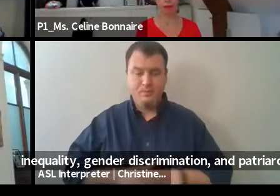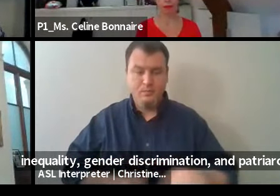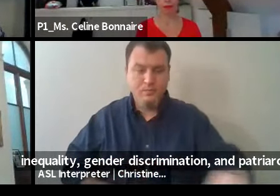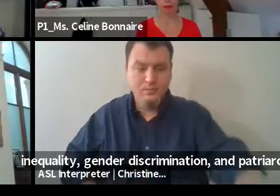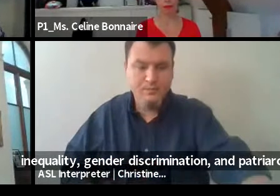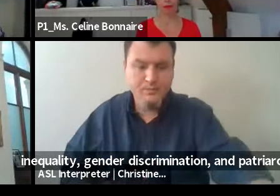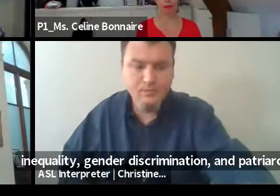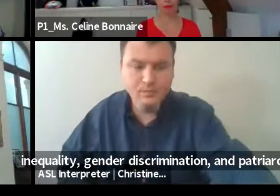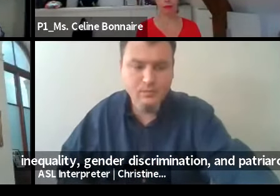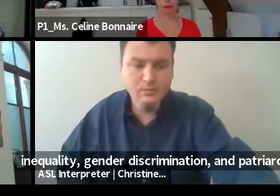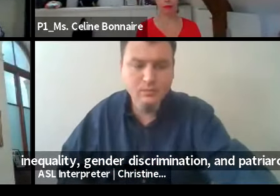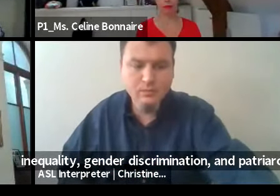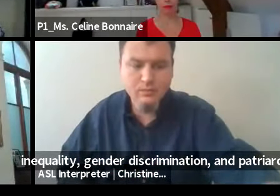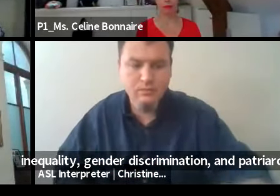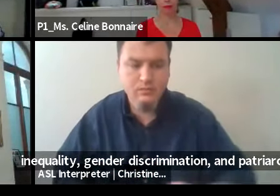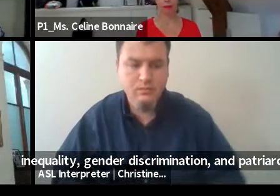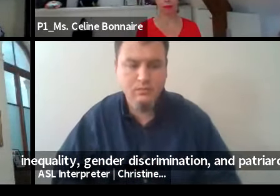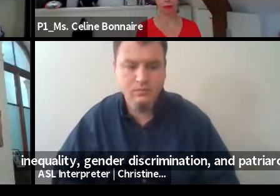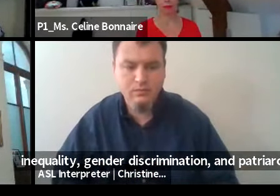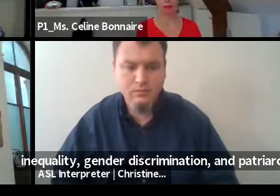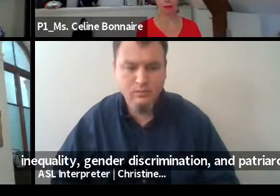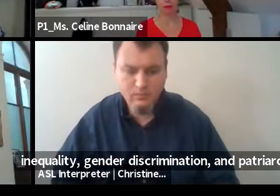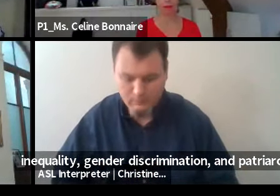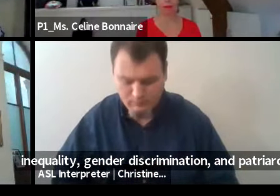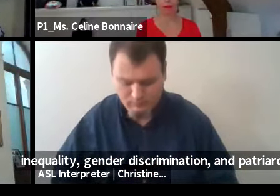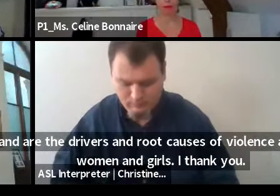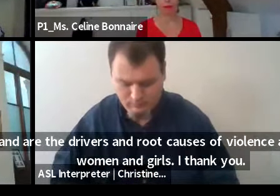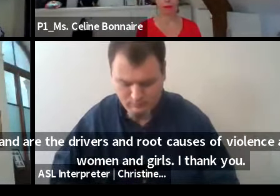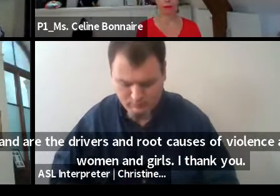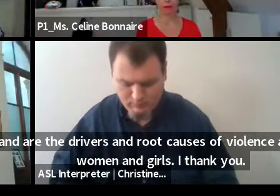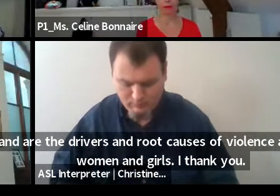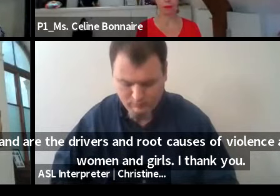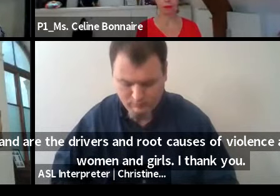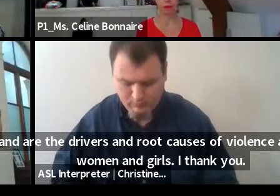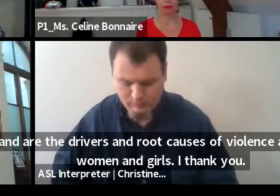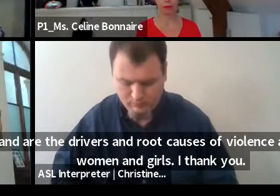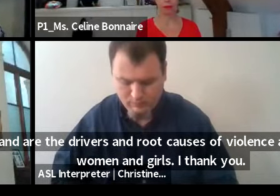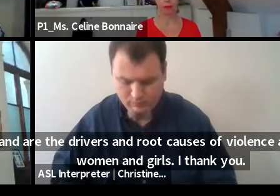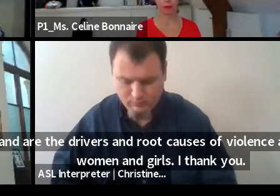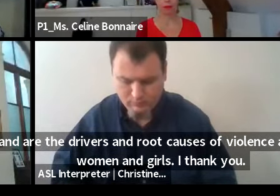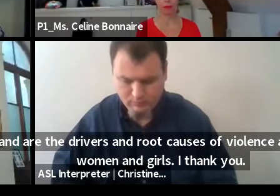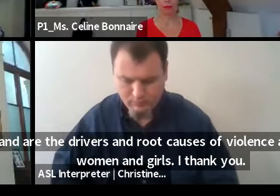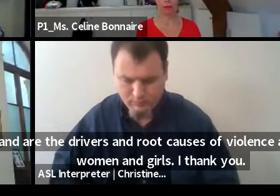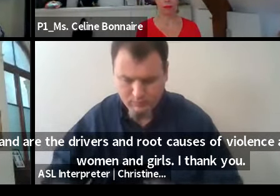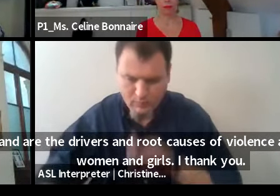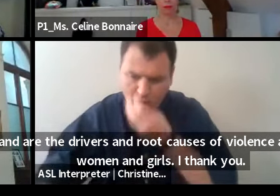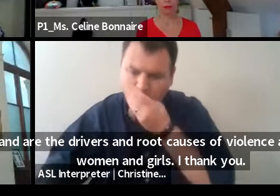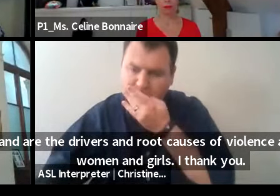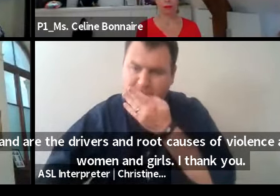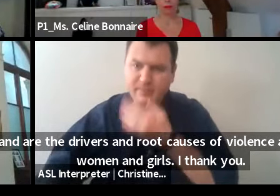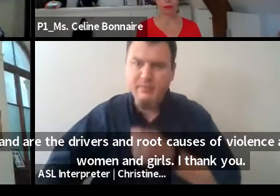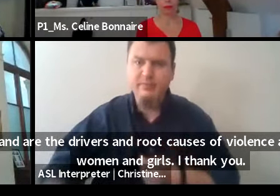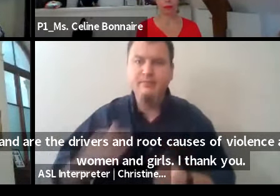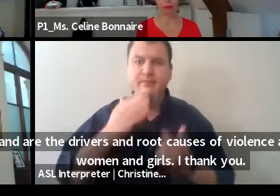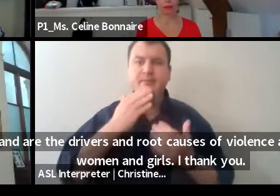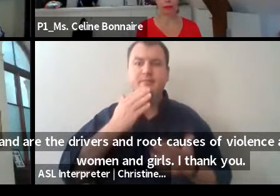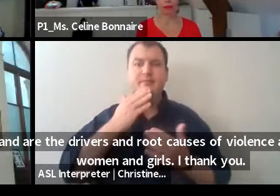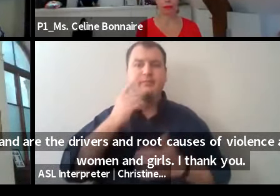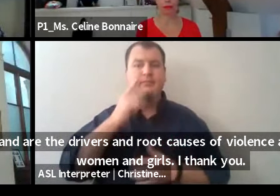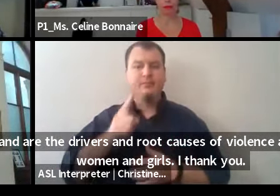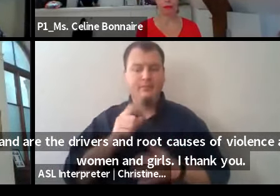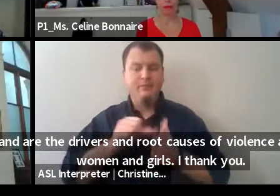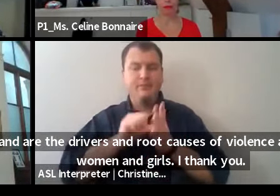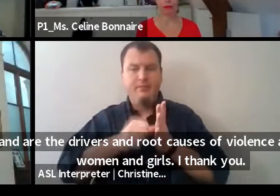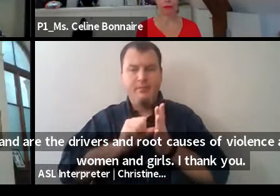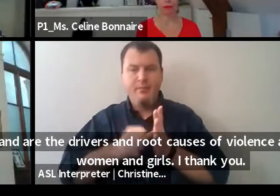Thank you so much, Honorable Minister, for highlighting these very practical, very, very impressive steps by the government